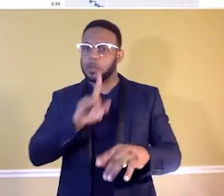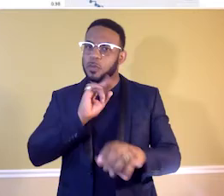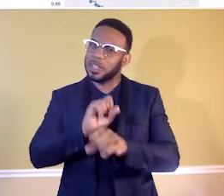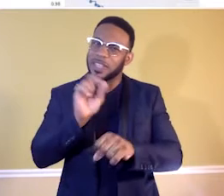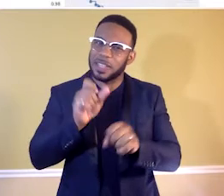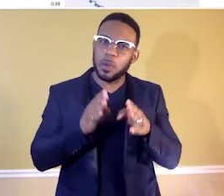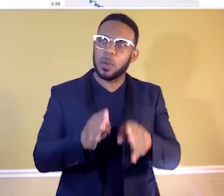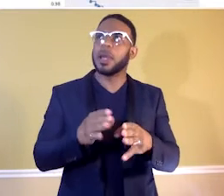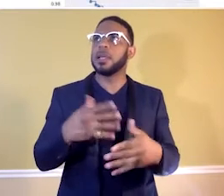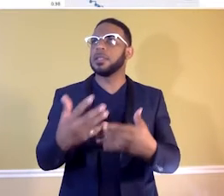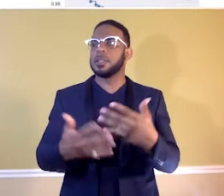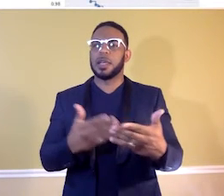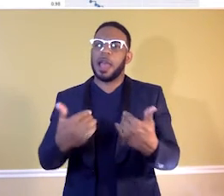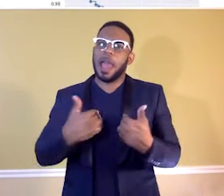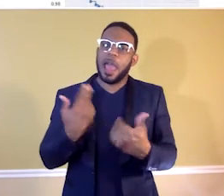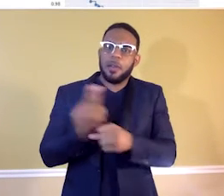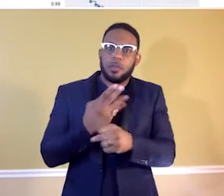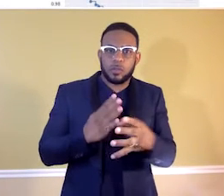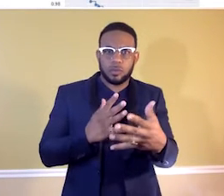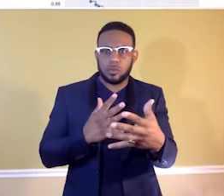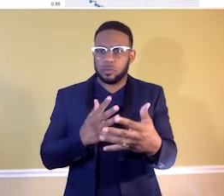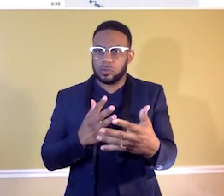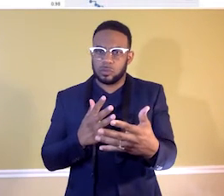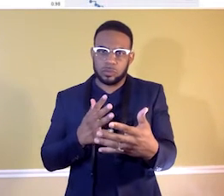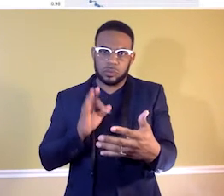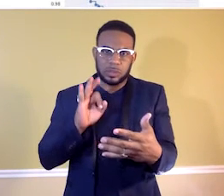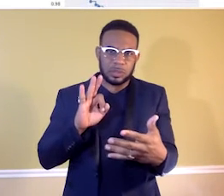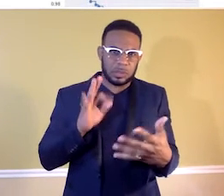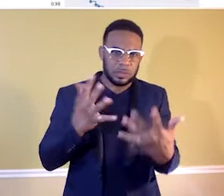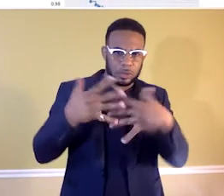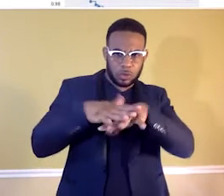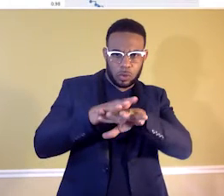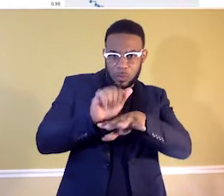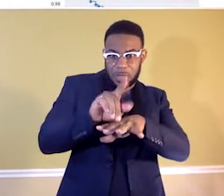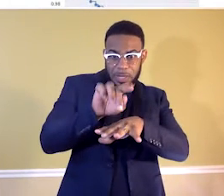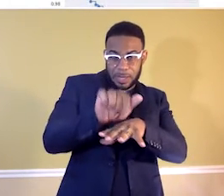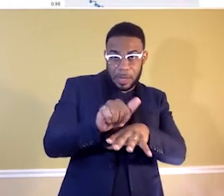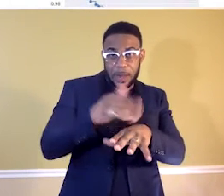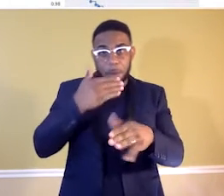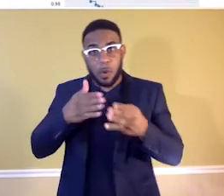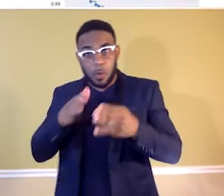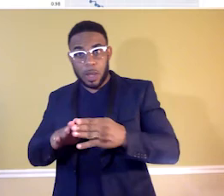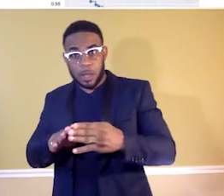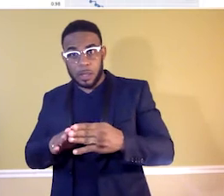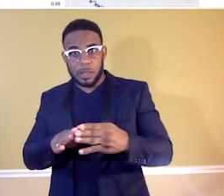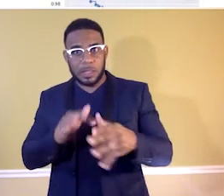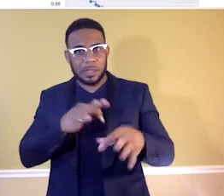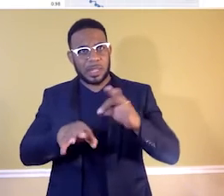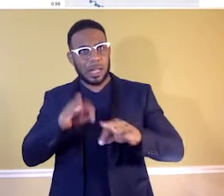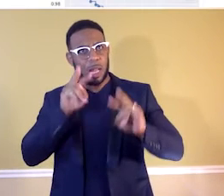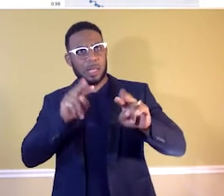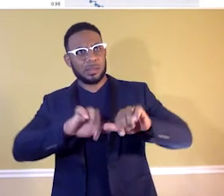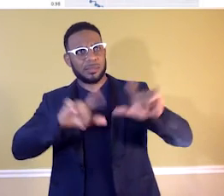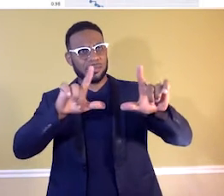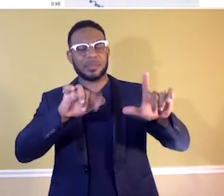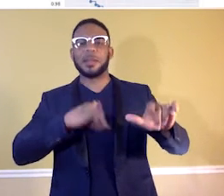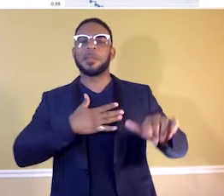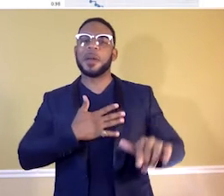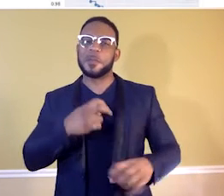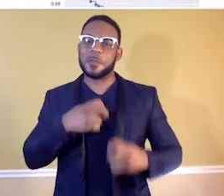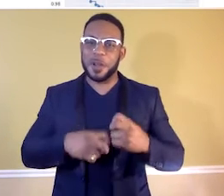need a way to have the users integrate with that data in a better way than just looking at a static image. So that was my